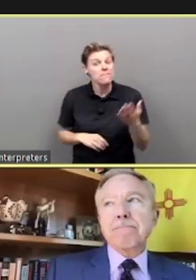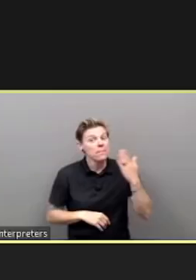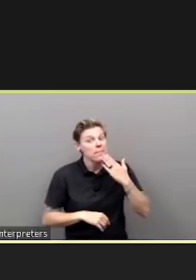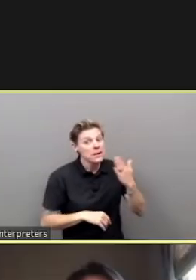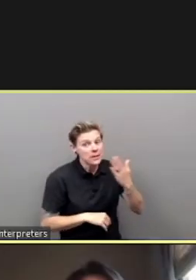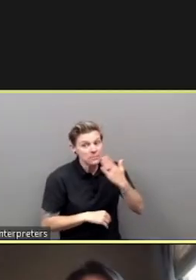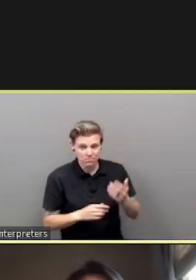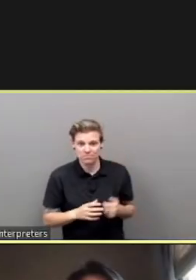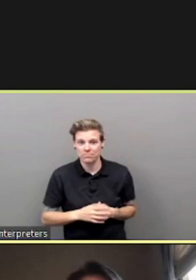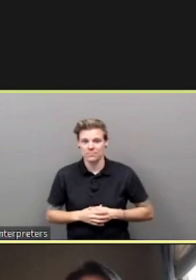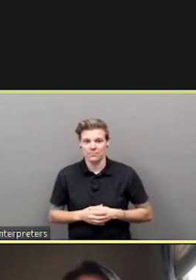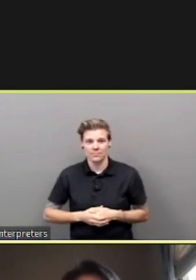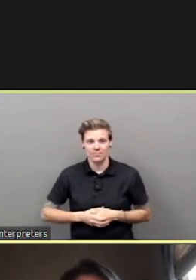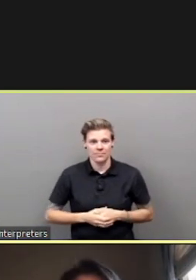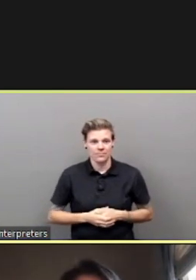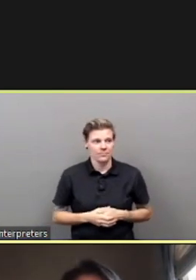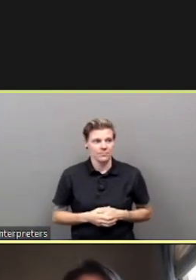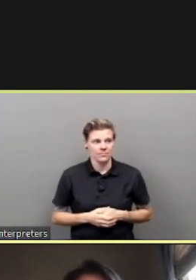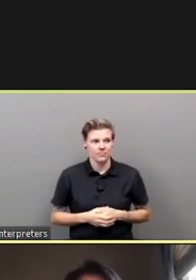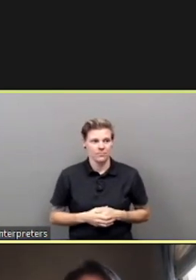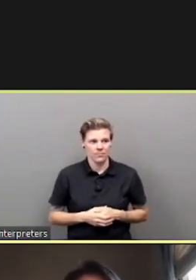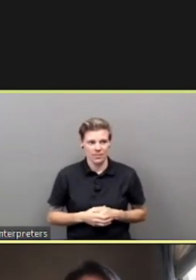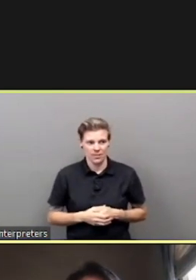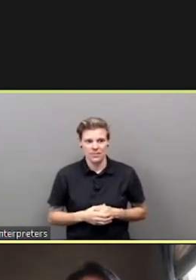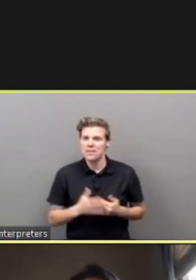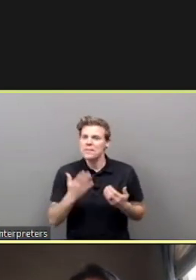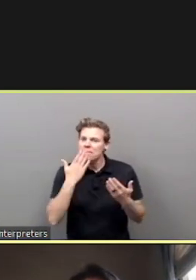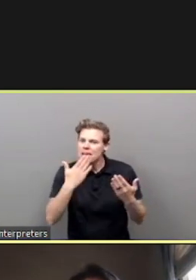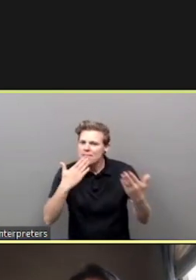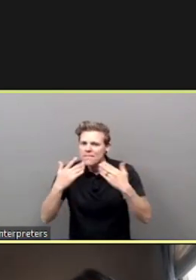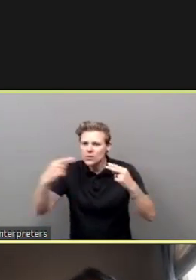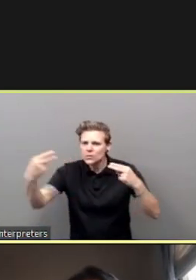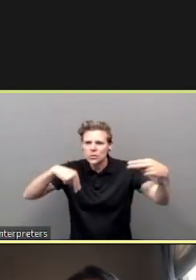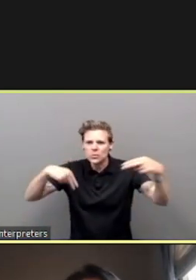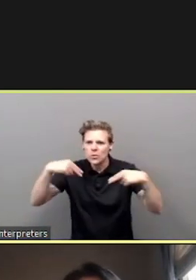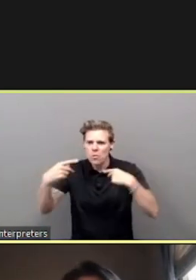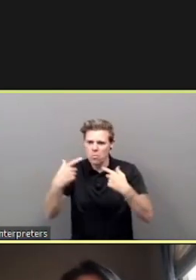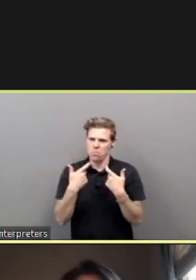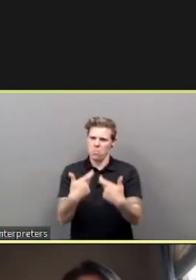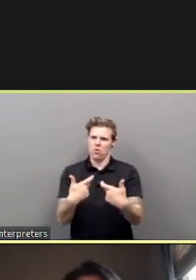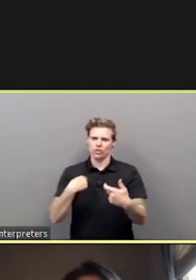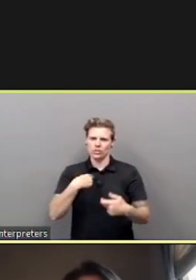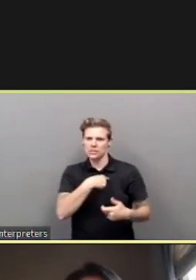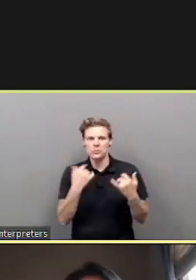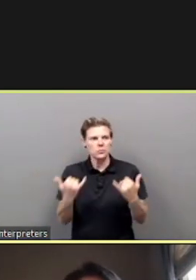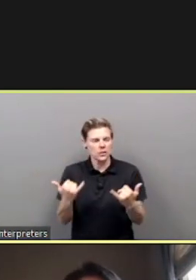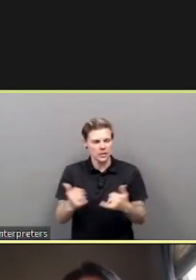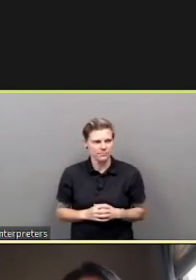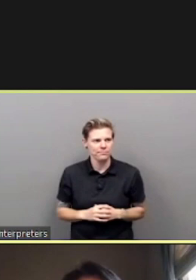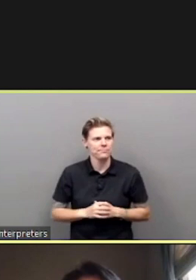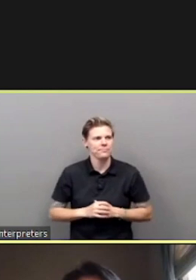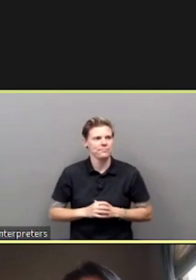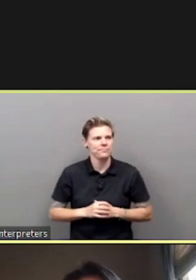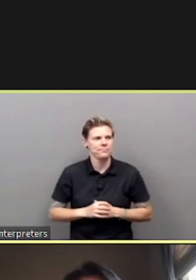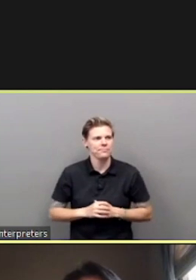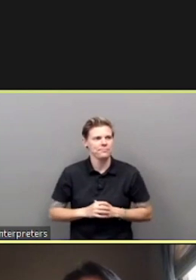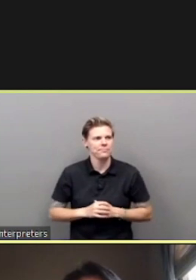So thanks so much for joining us today. And we'll go right up into the vaccine update.